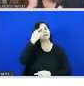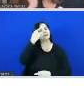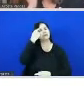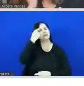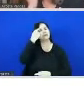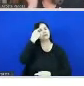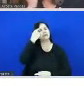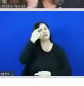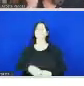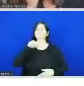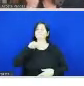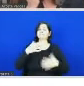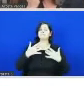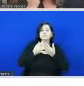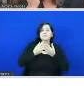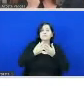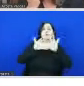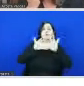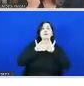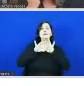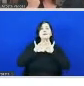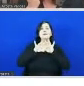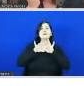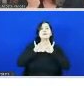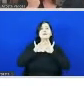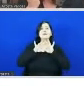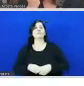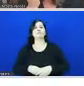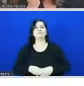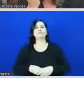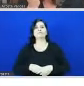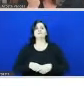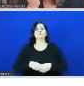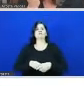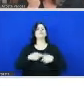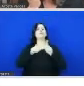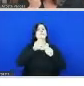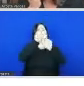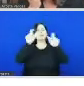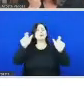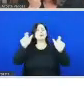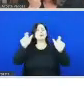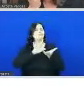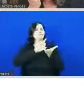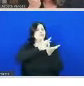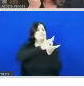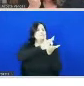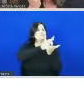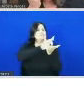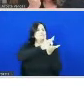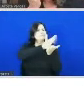son expulsadas de los territorios, son mujeres que están defendiendo la vida dentro de sus territorios por lo que llamamos